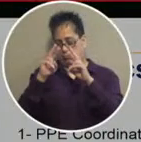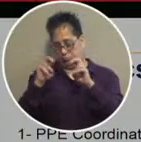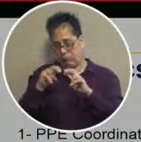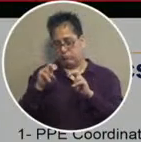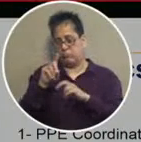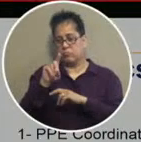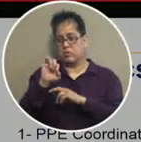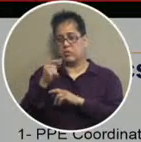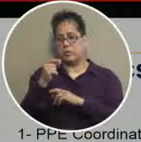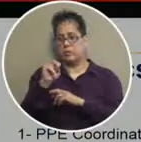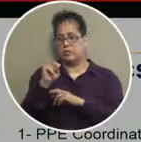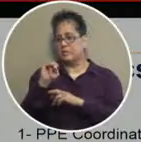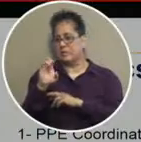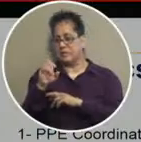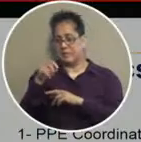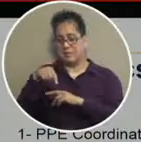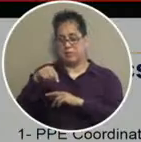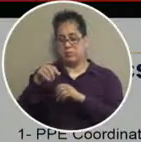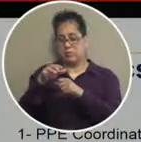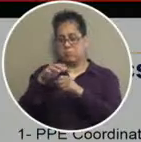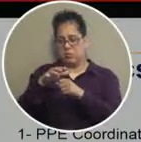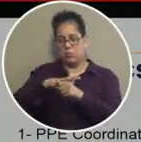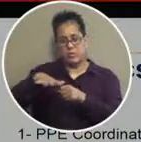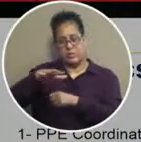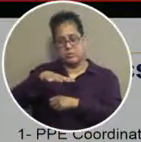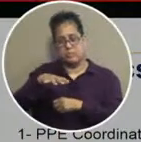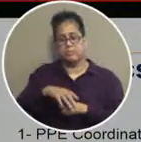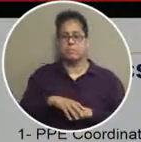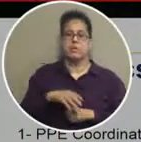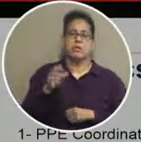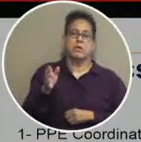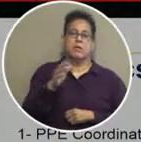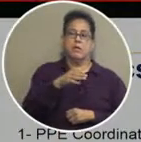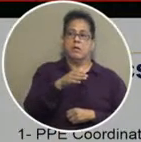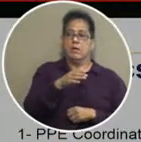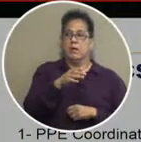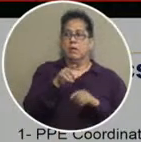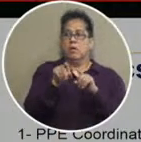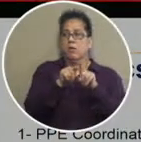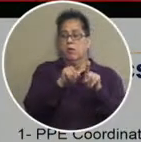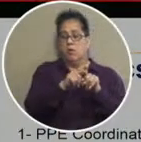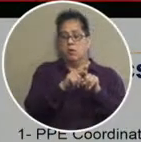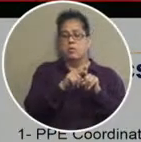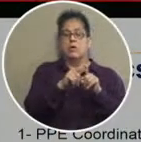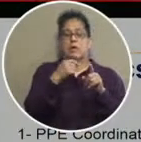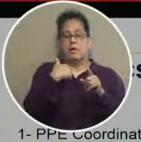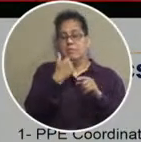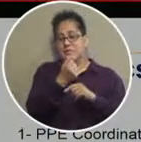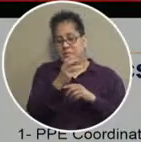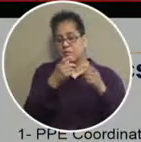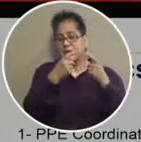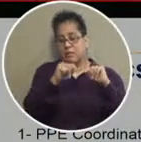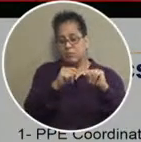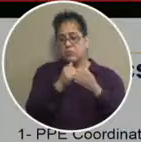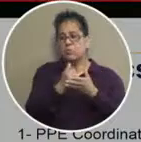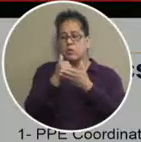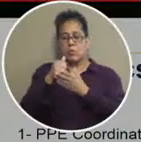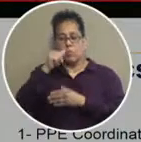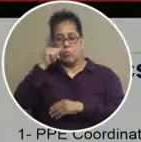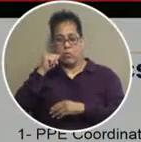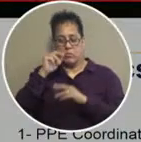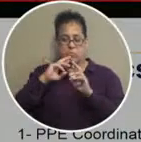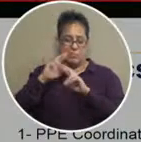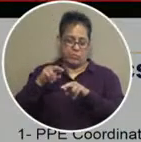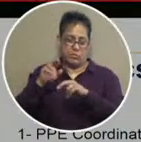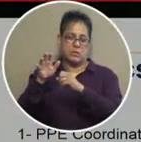diagnostic trials here in our region. And lastly, but not least, certainly, we are leading several efforts to assist Ciudad Juarez's response